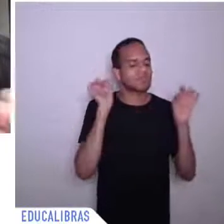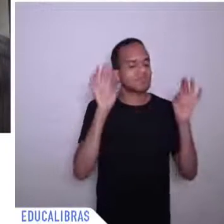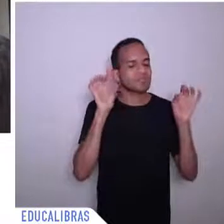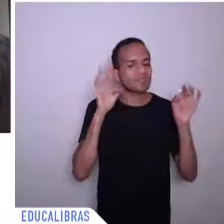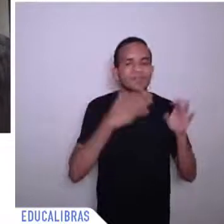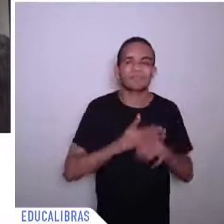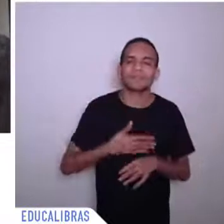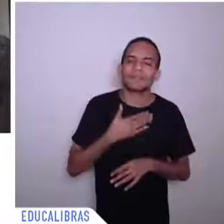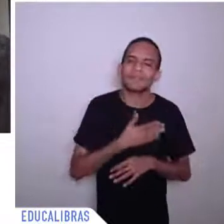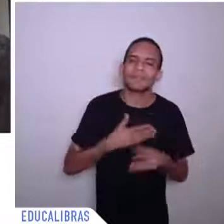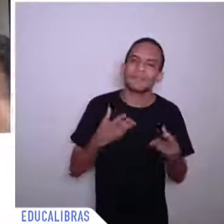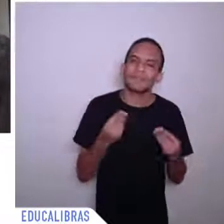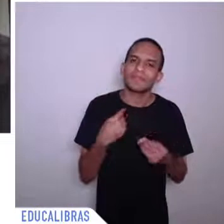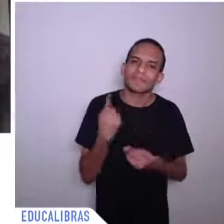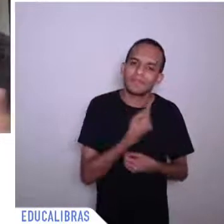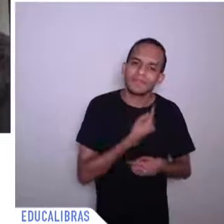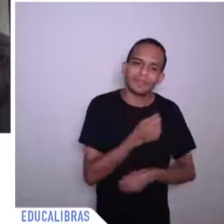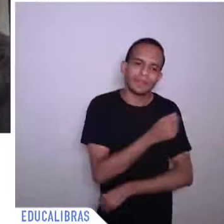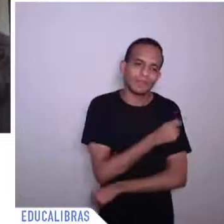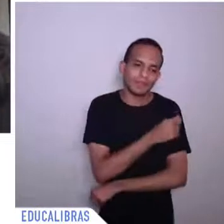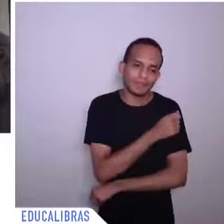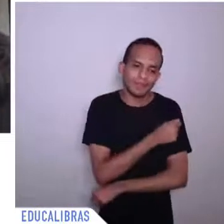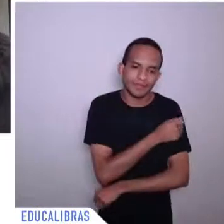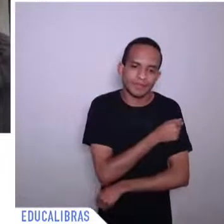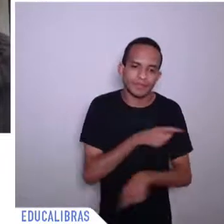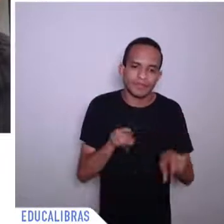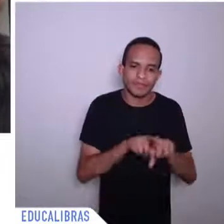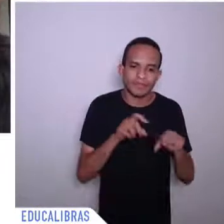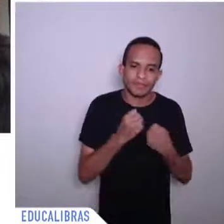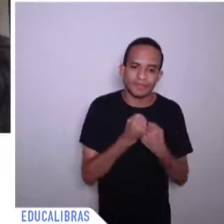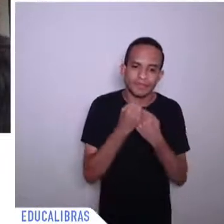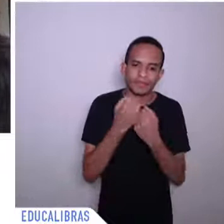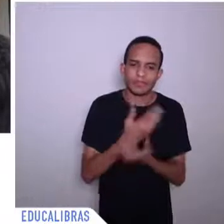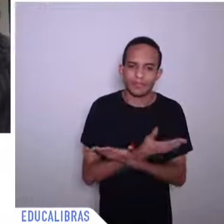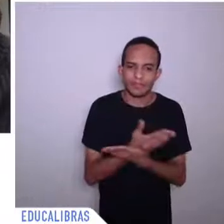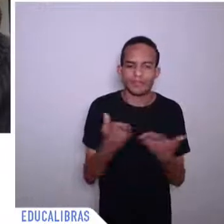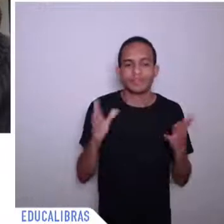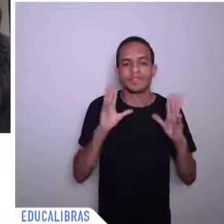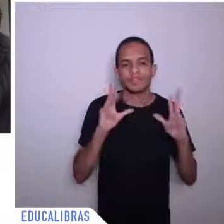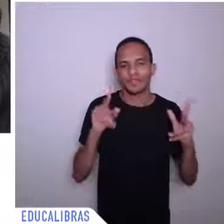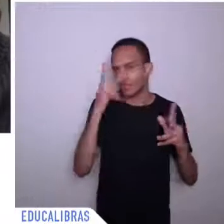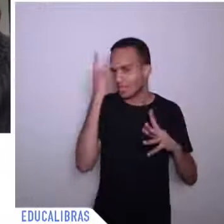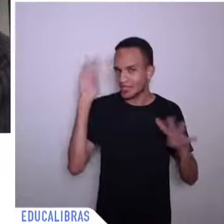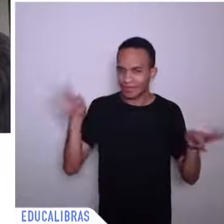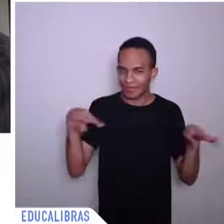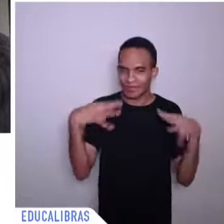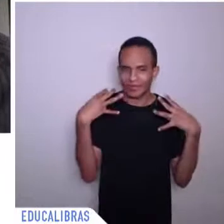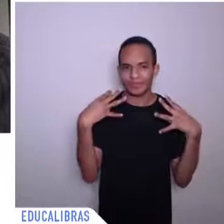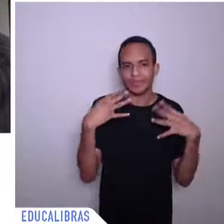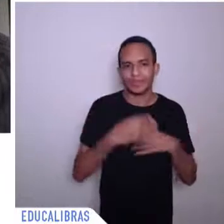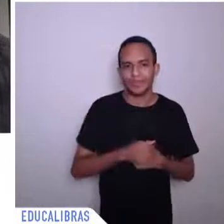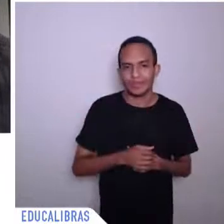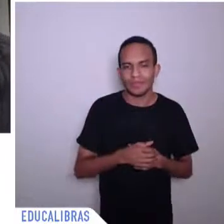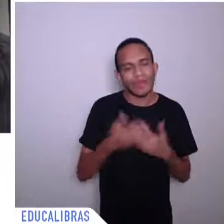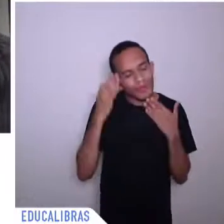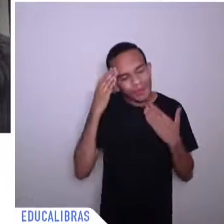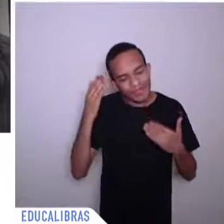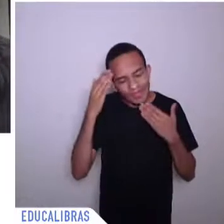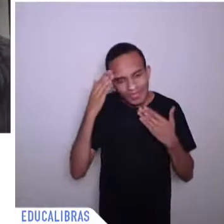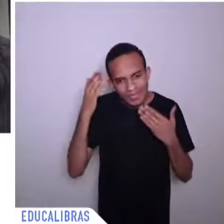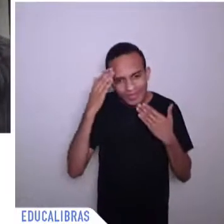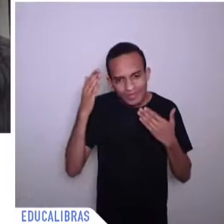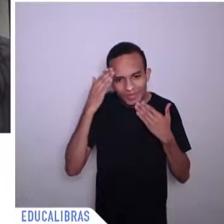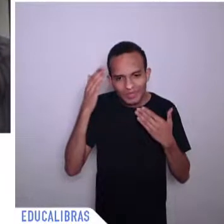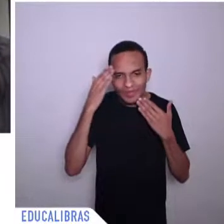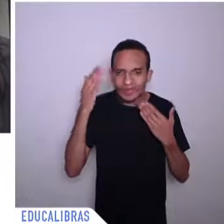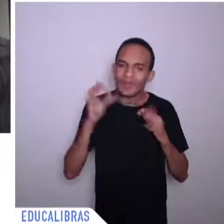this debate. It was an honor and a great pleasure as a Sciences Po student. It was a